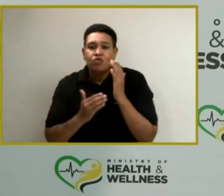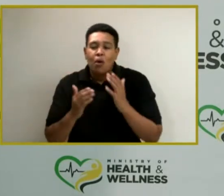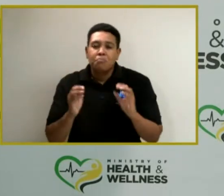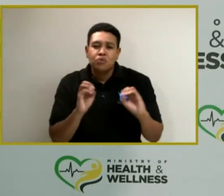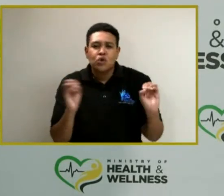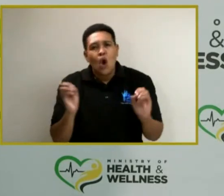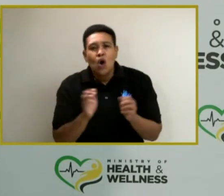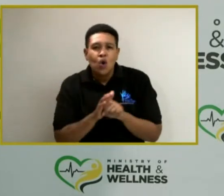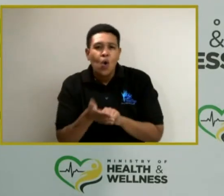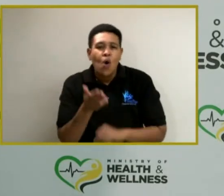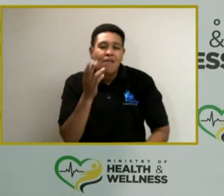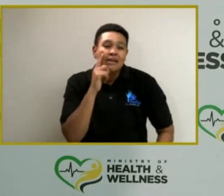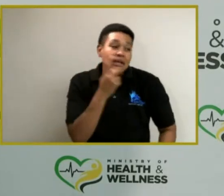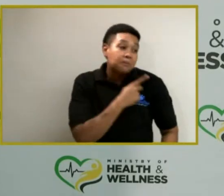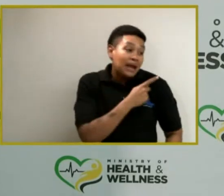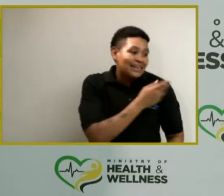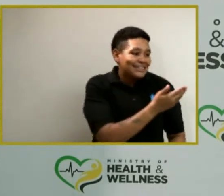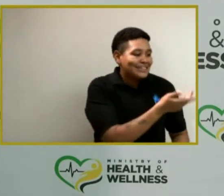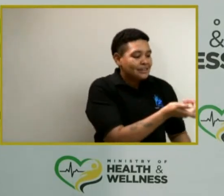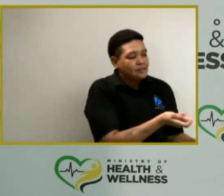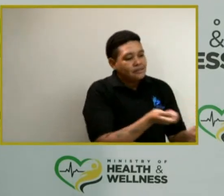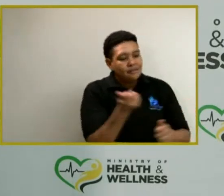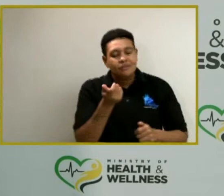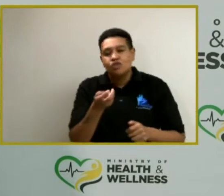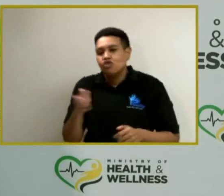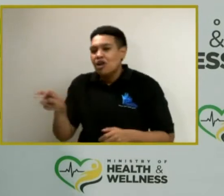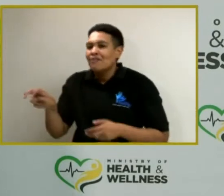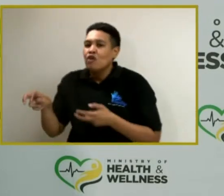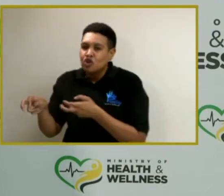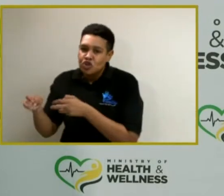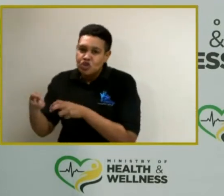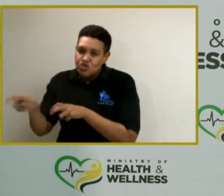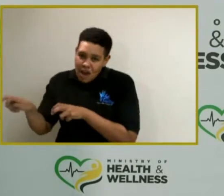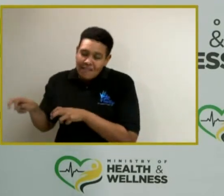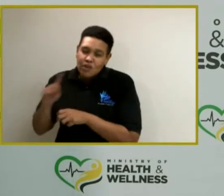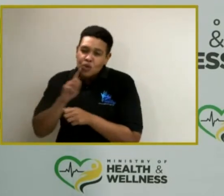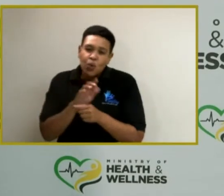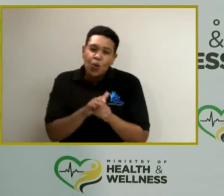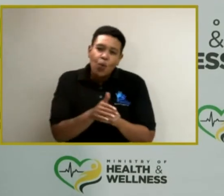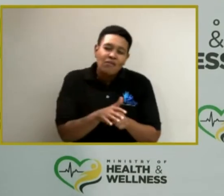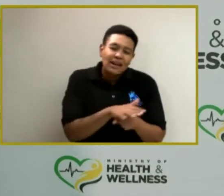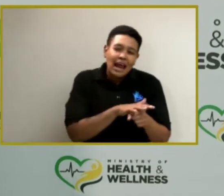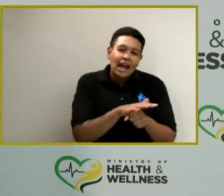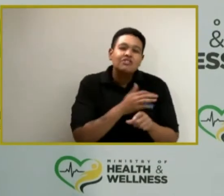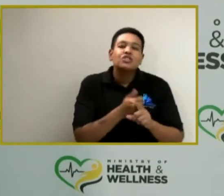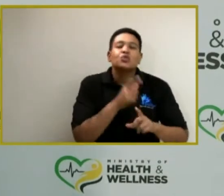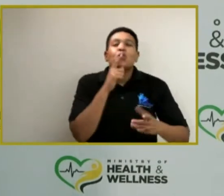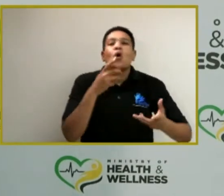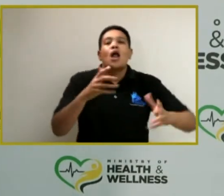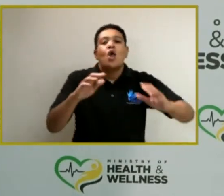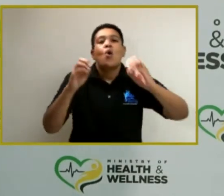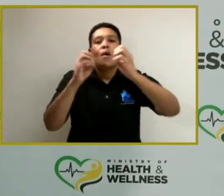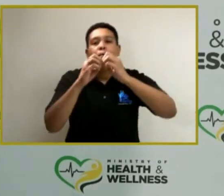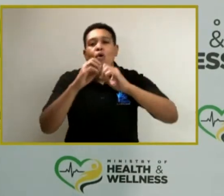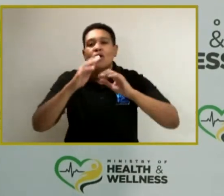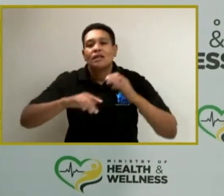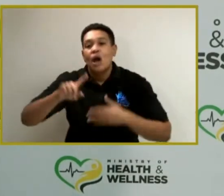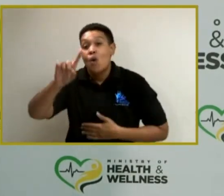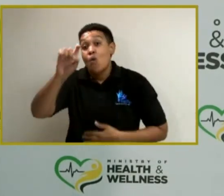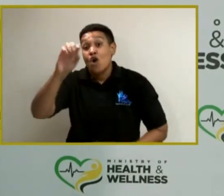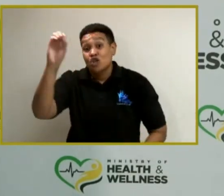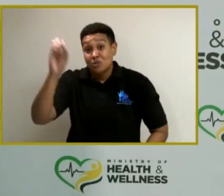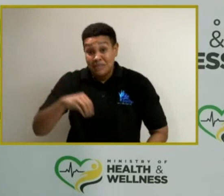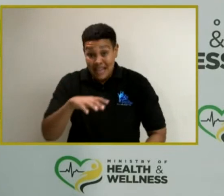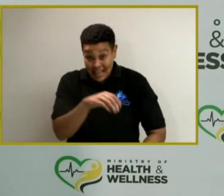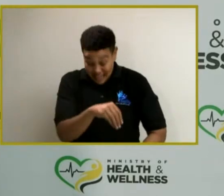patients or wards and transfer to COVID areas. in order to accommodate the more than 100%. So